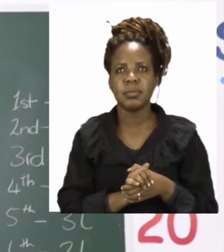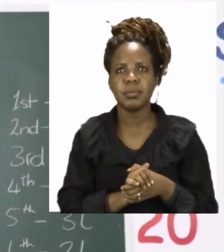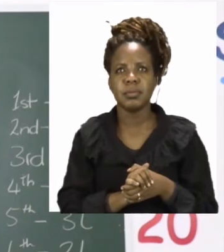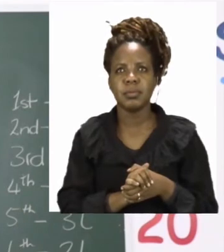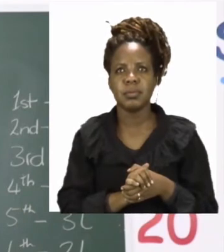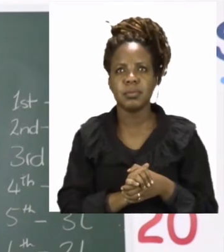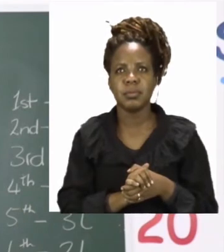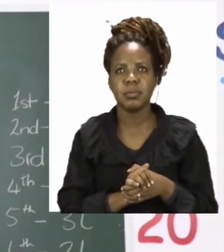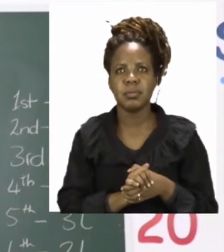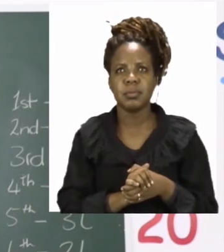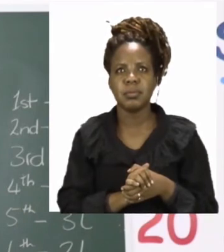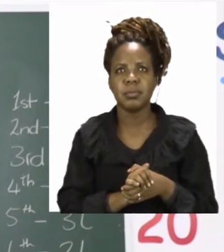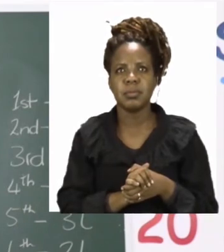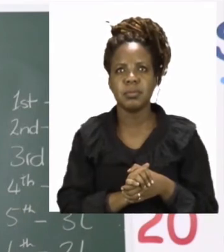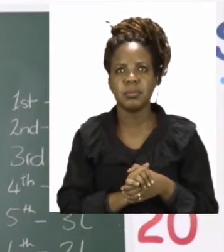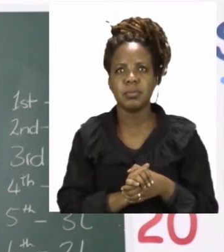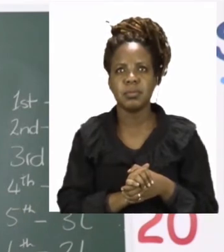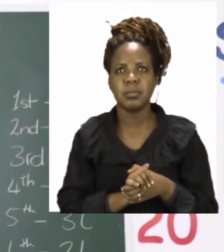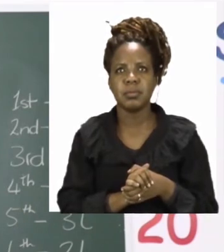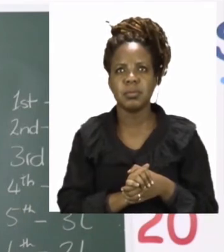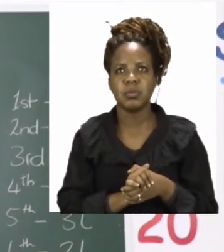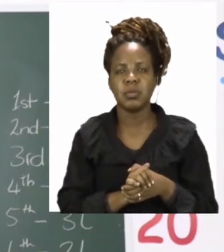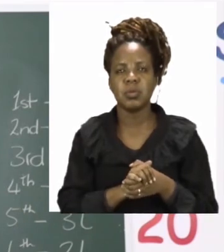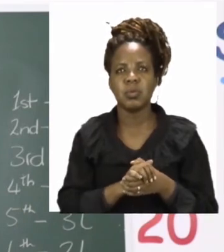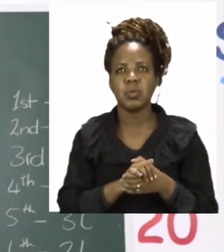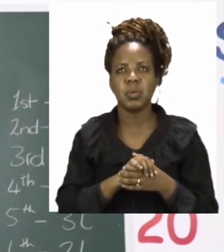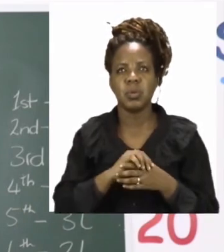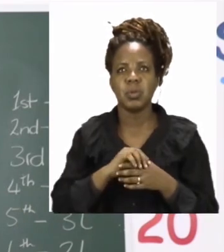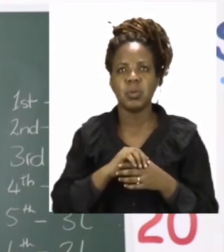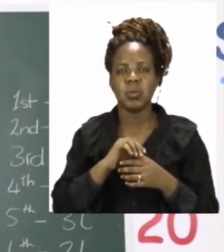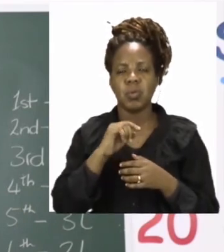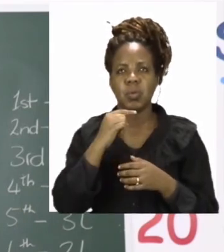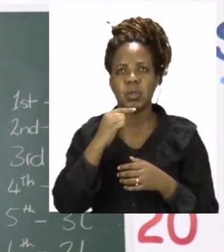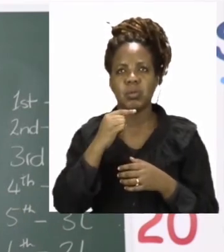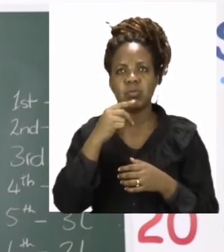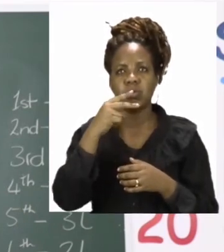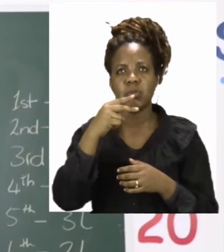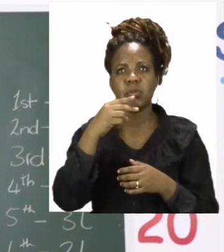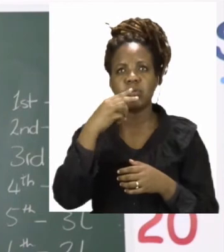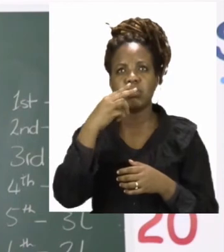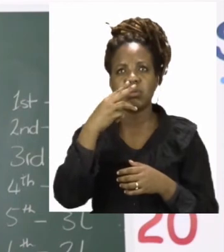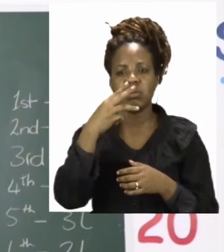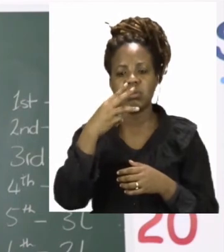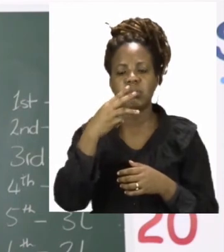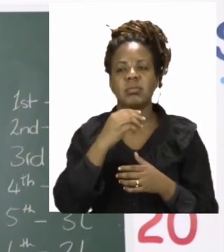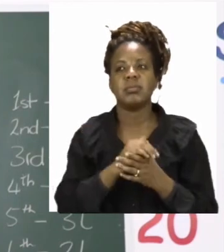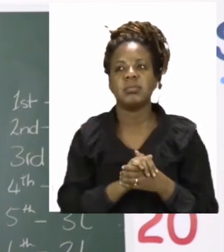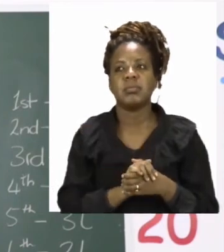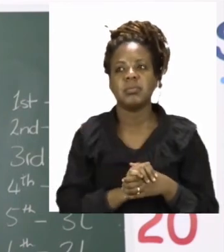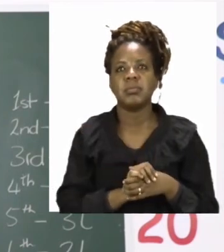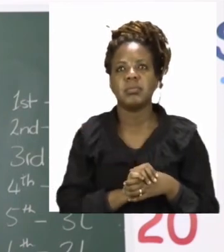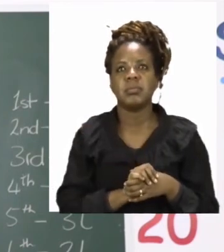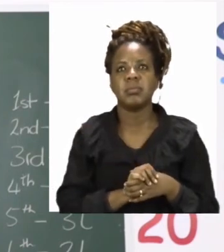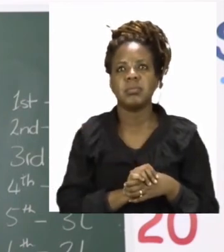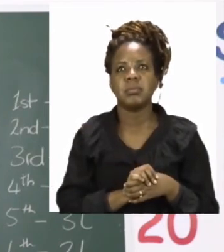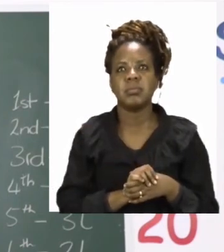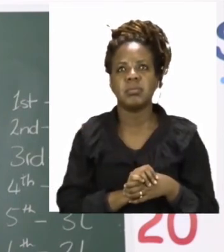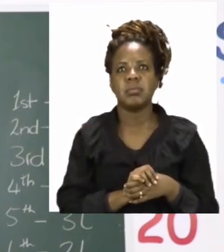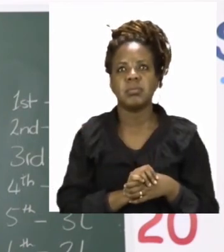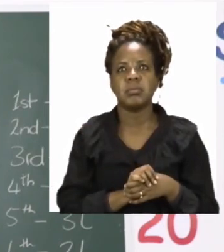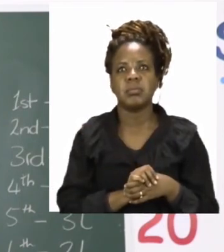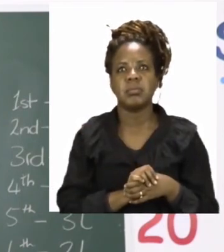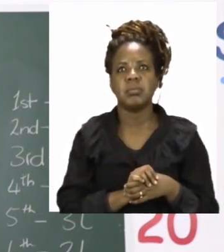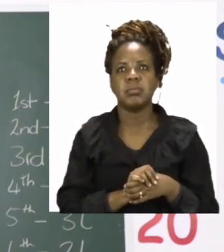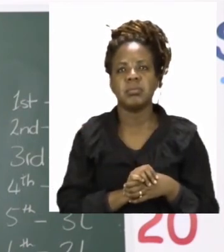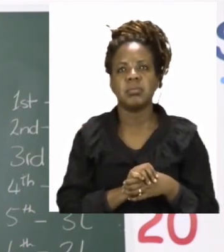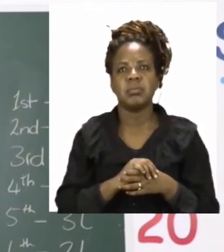going to color 3 blocks. 1, 2, 3. There are our